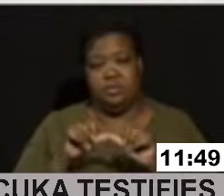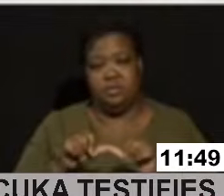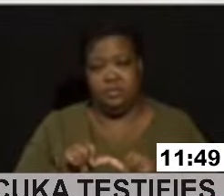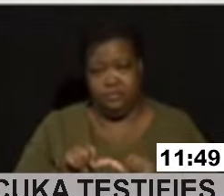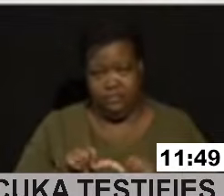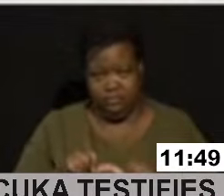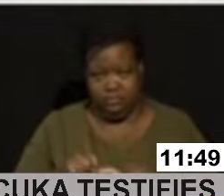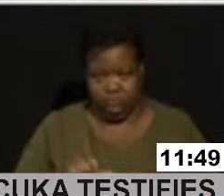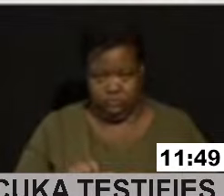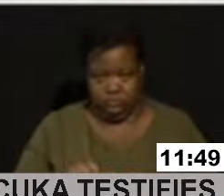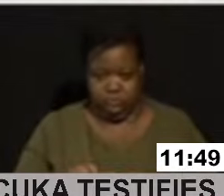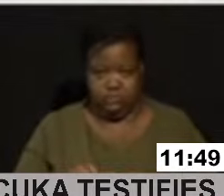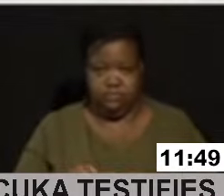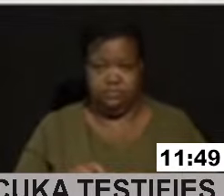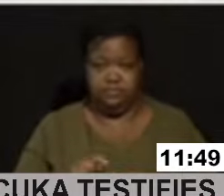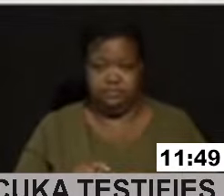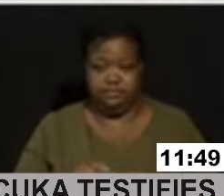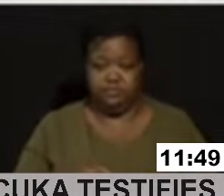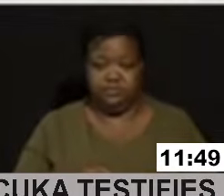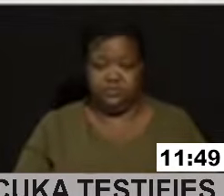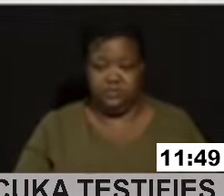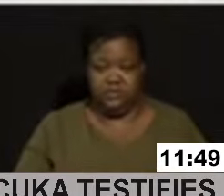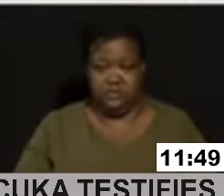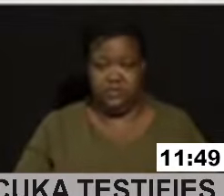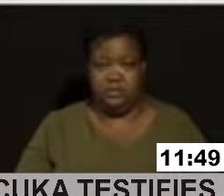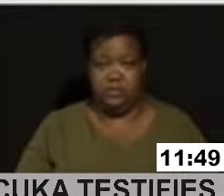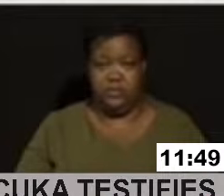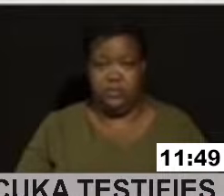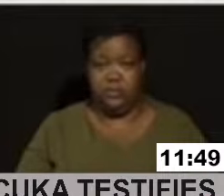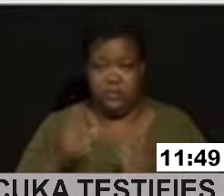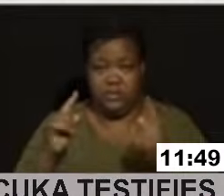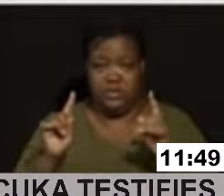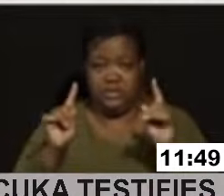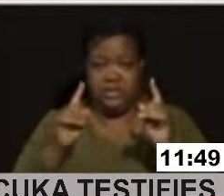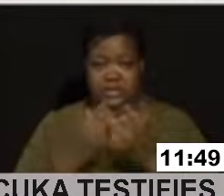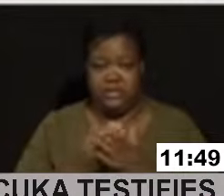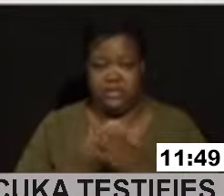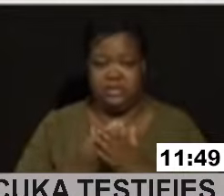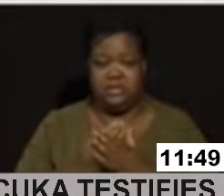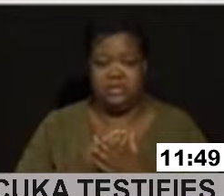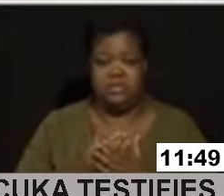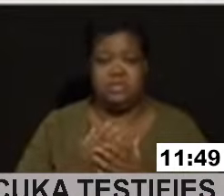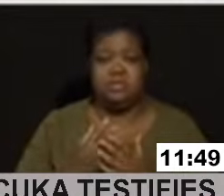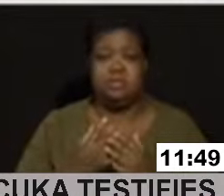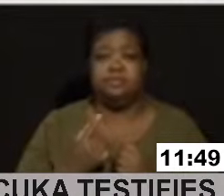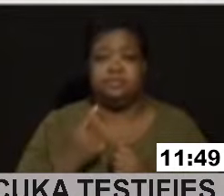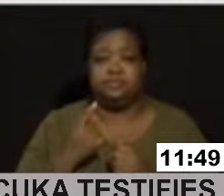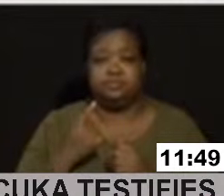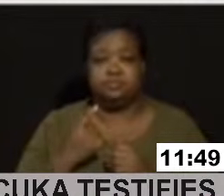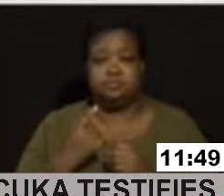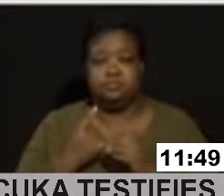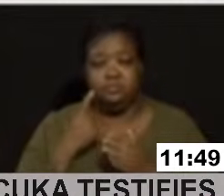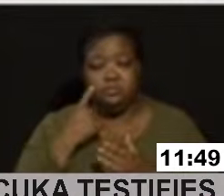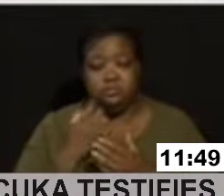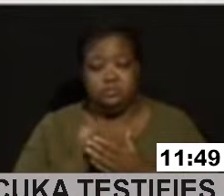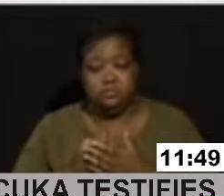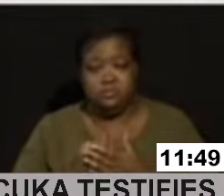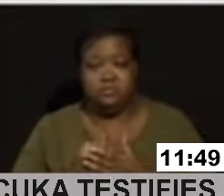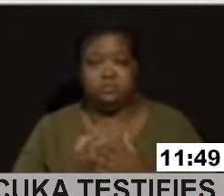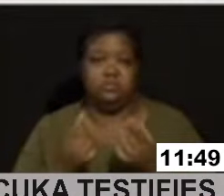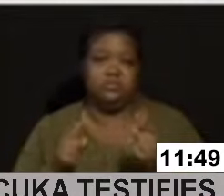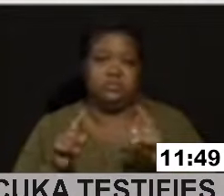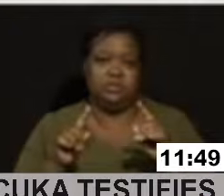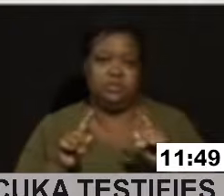where there was a reasonable prospect of success, where the evidential foundation could sustain a successful